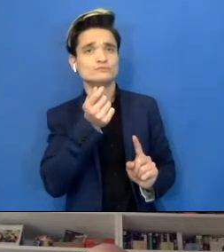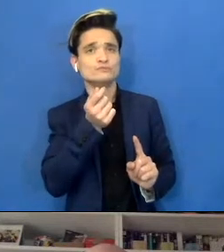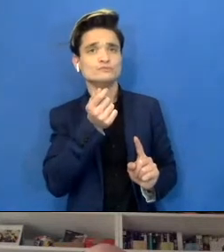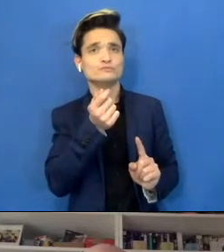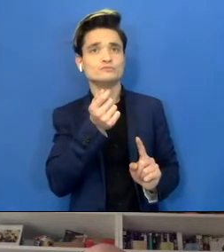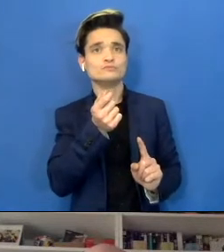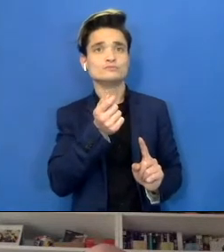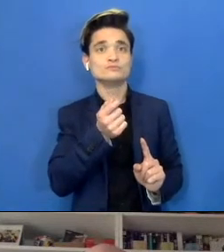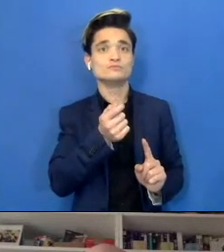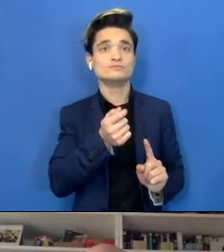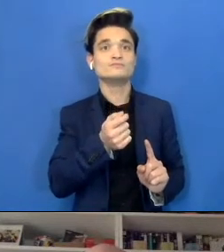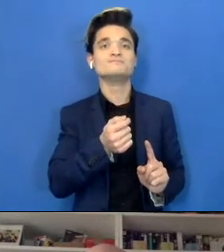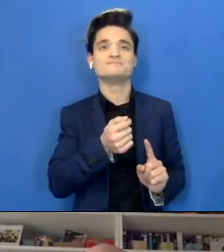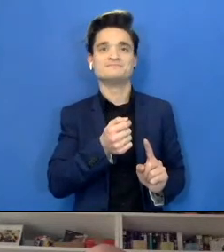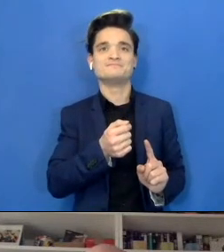in improv is that